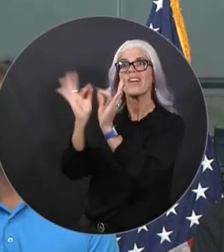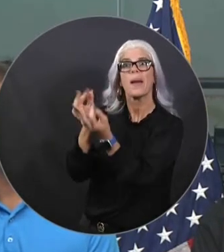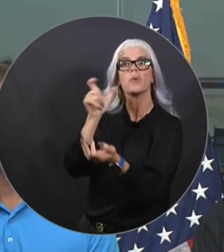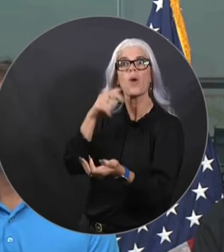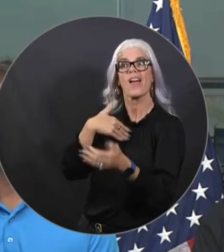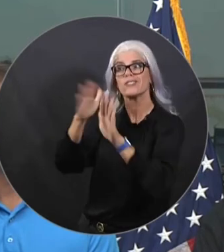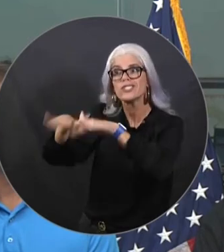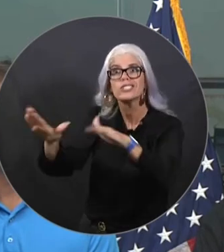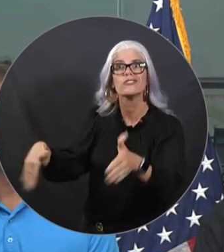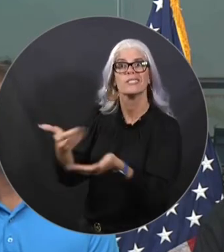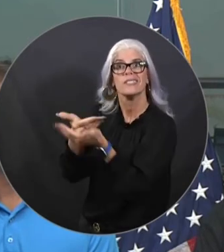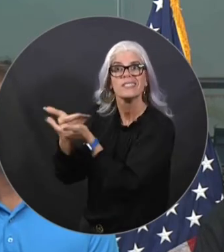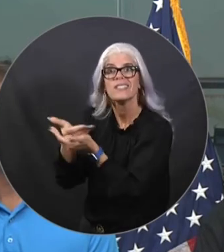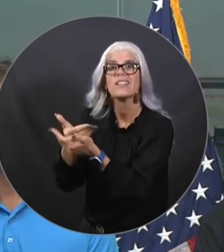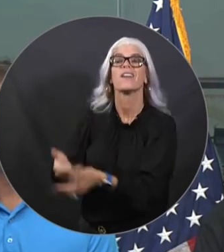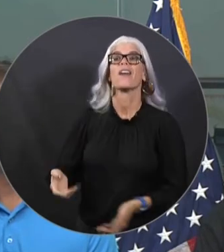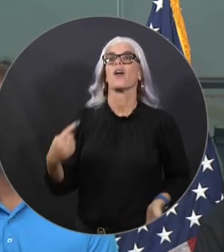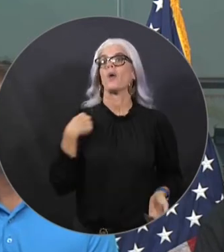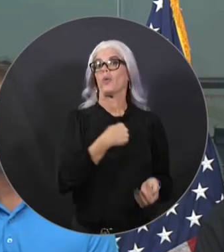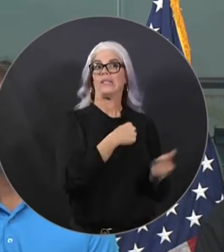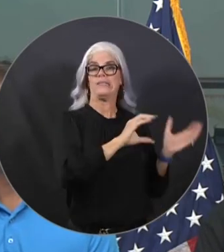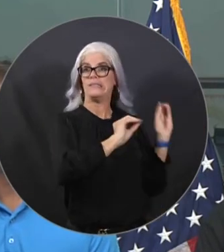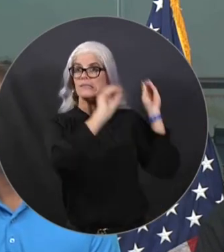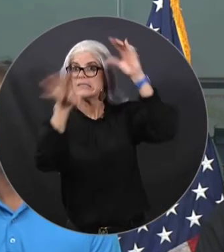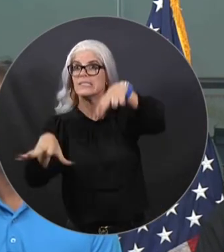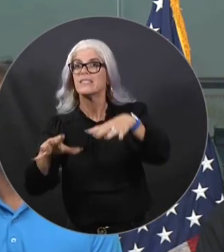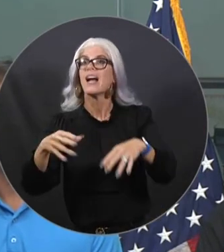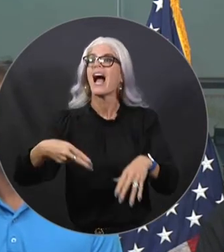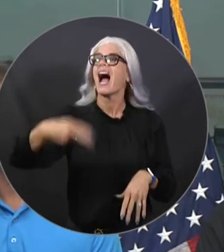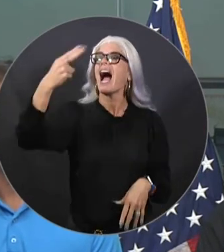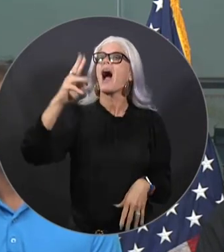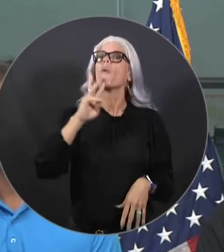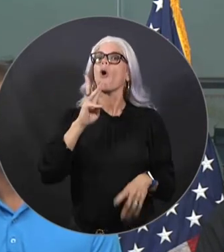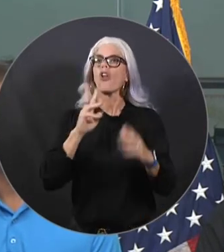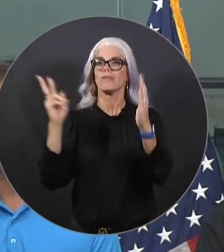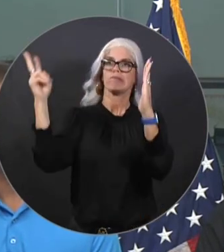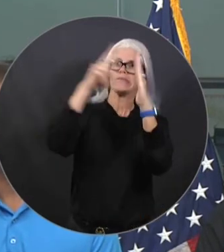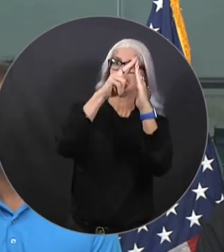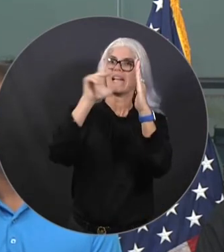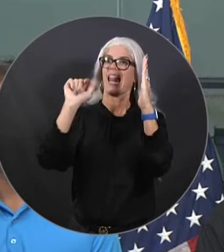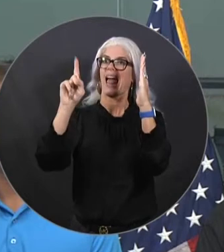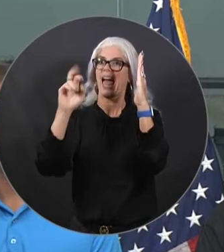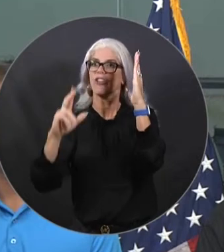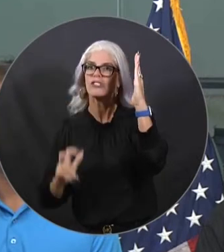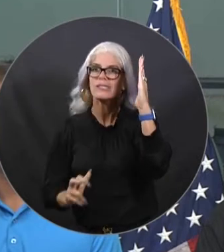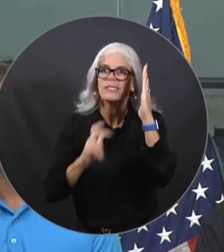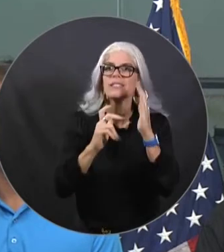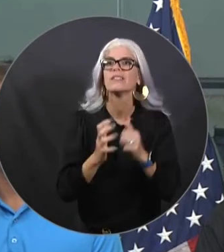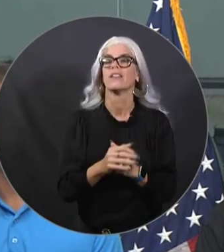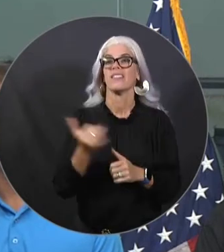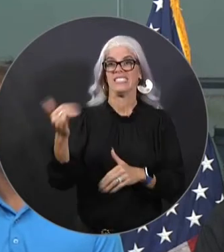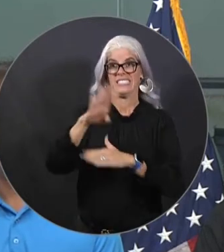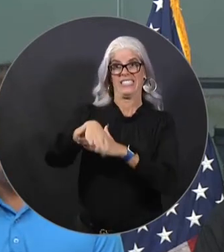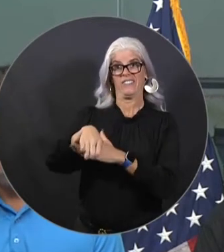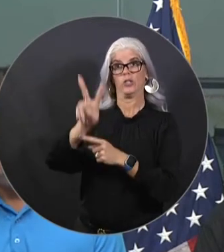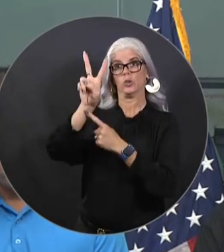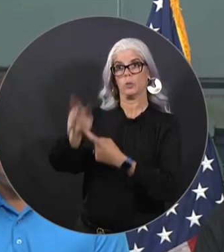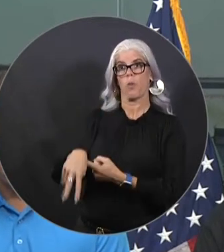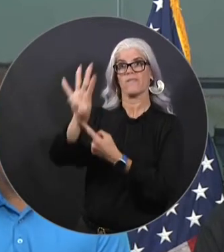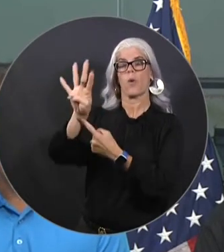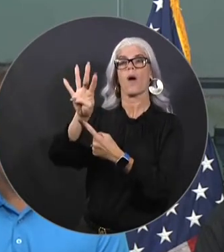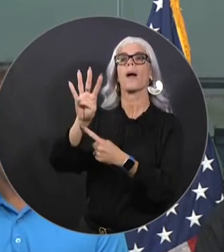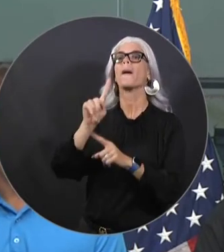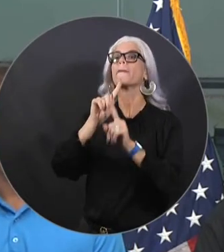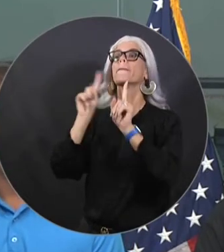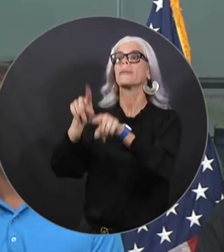Now, as of 6 p.m., there are 2.6 million approximately reported power outages throughout the state of